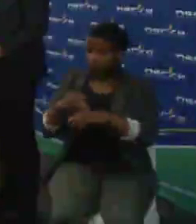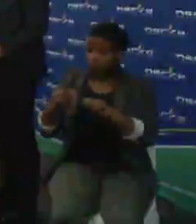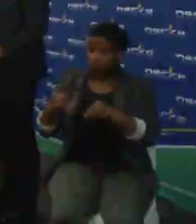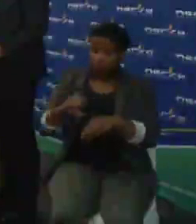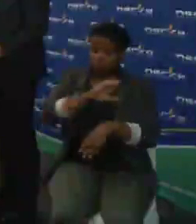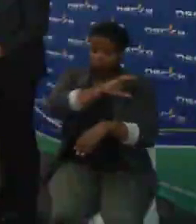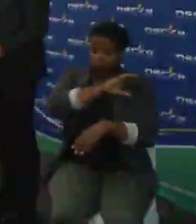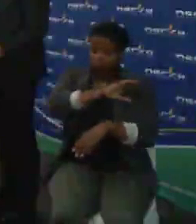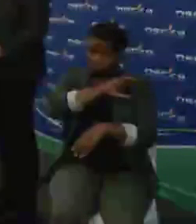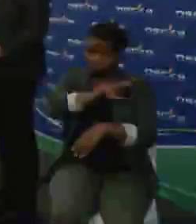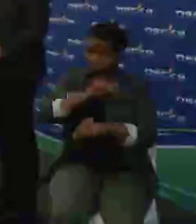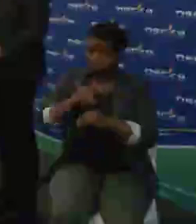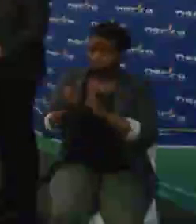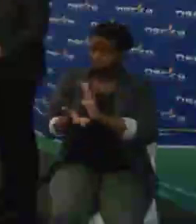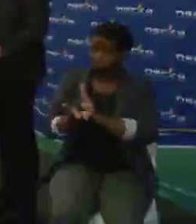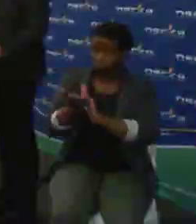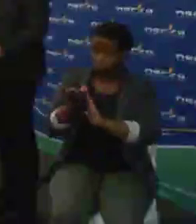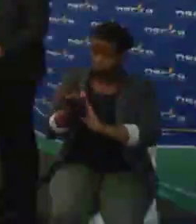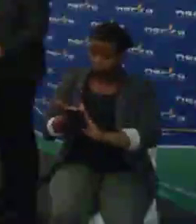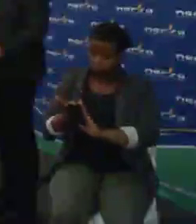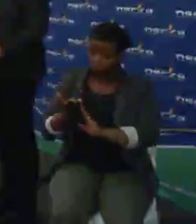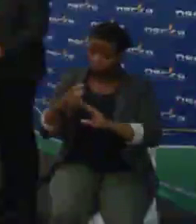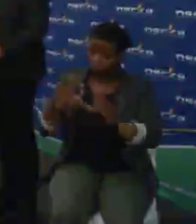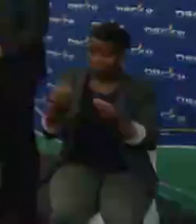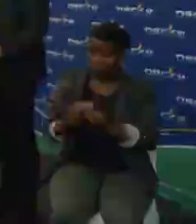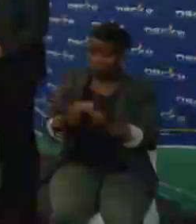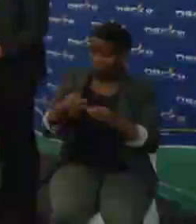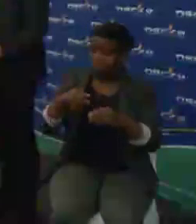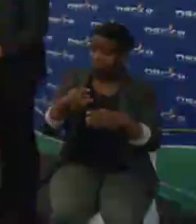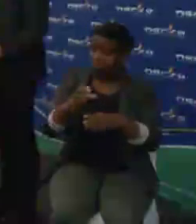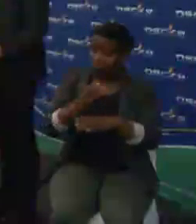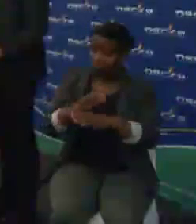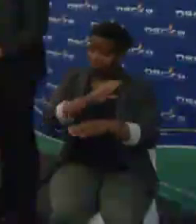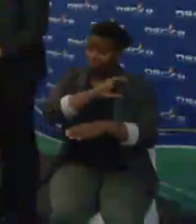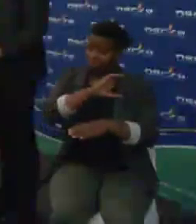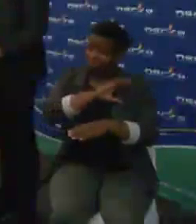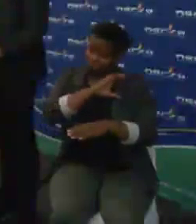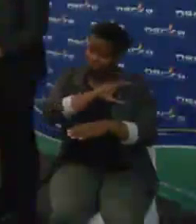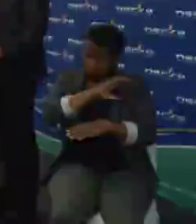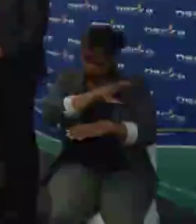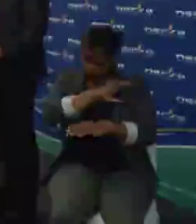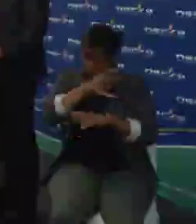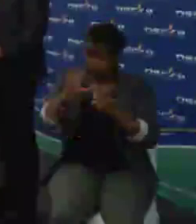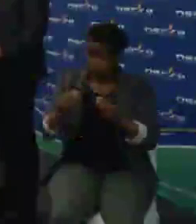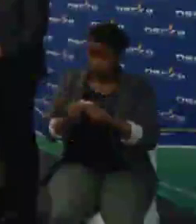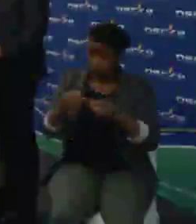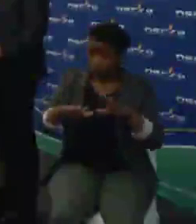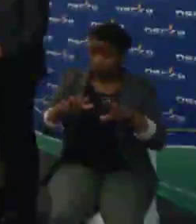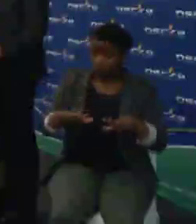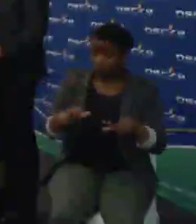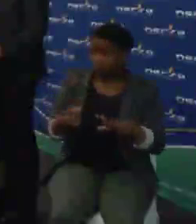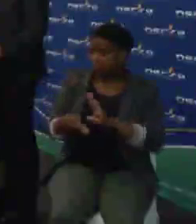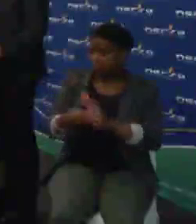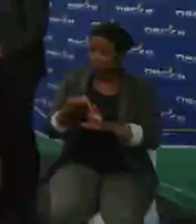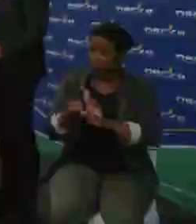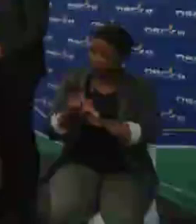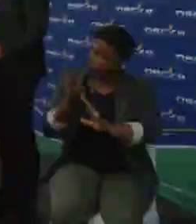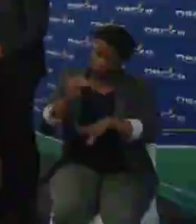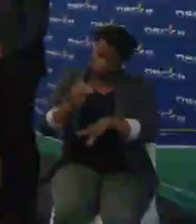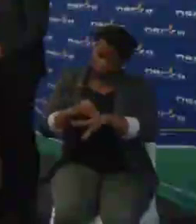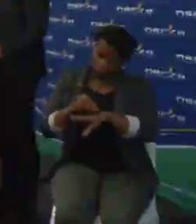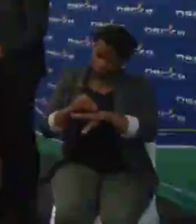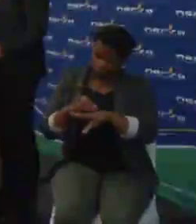consumers. It is becoming increasingly common that end users, residential and commercial, consider and implement alternatives